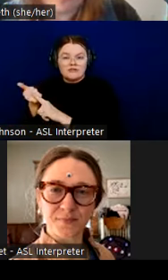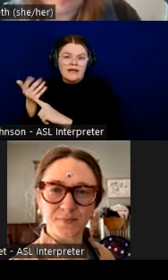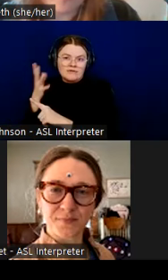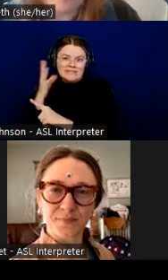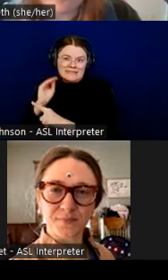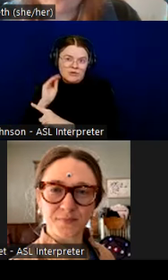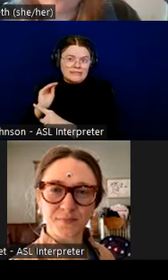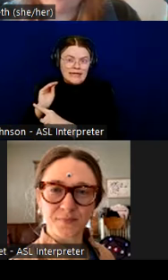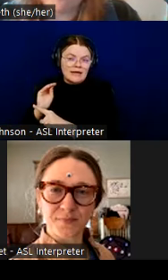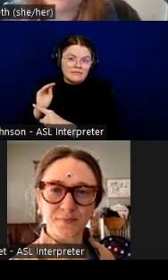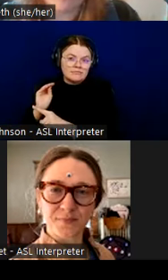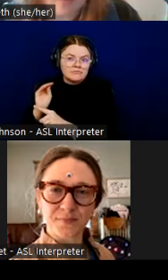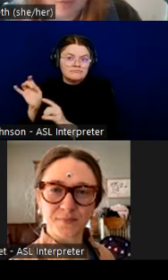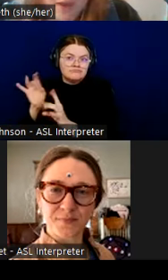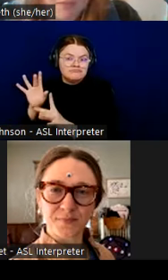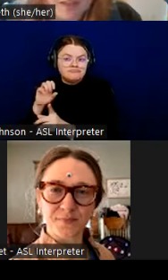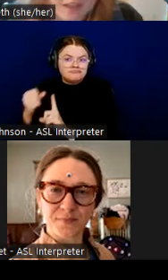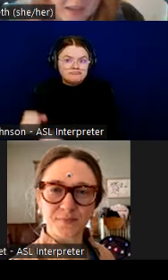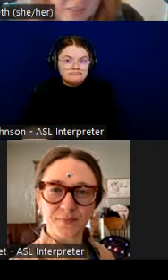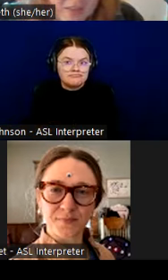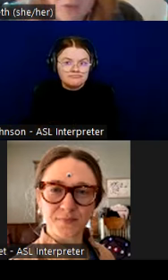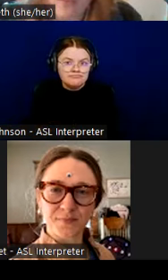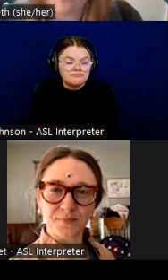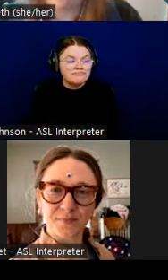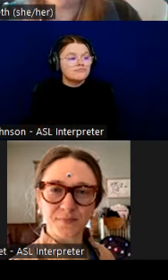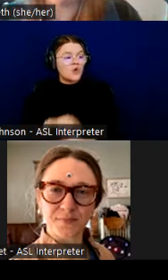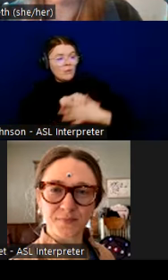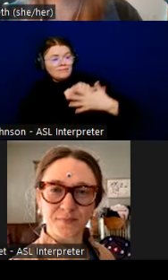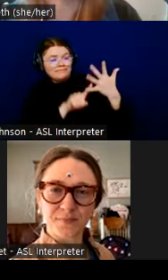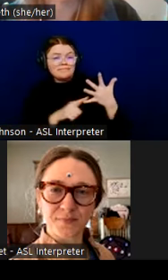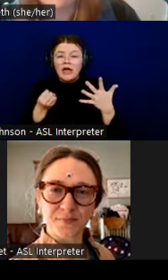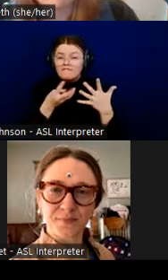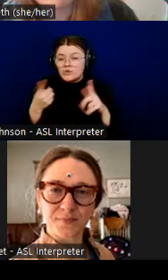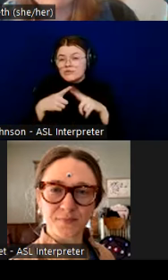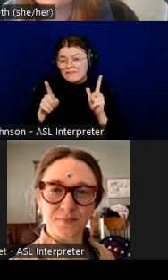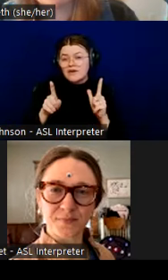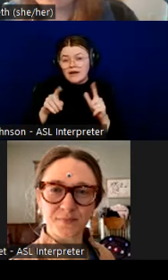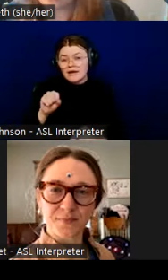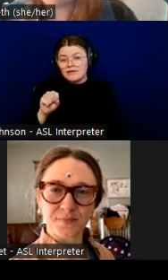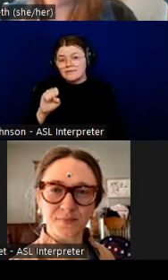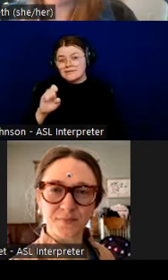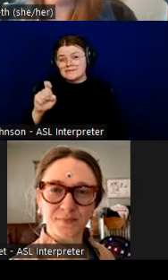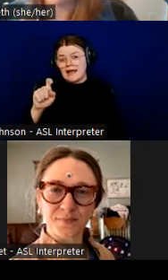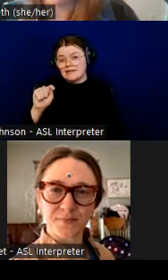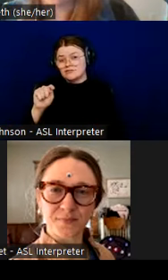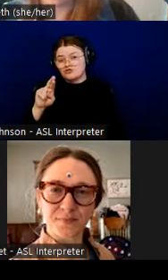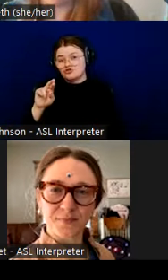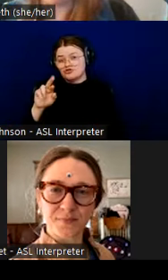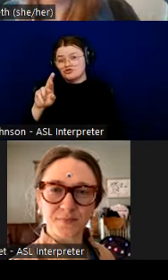So those are some sex trafficking cases of resistive violence, but there's also Nicole